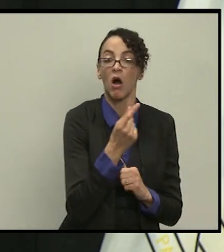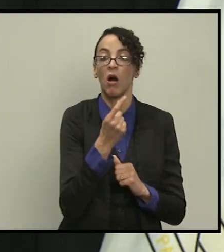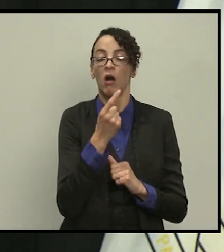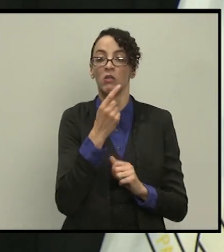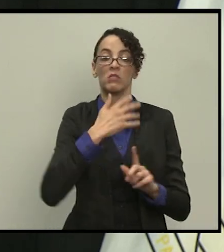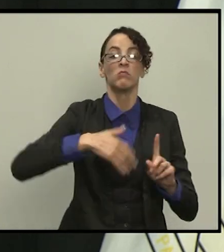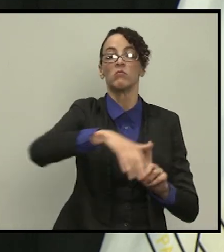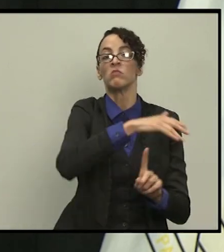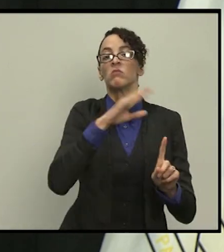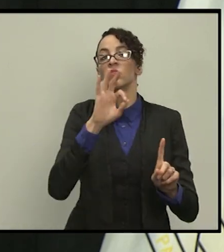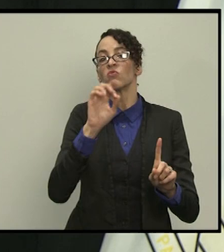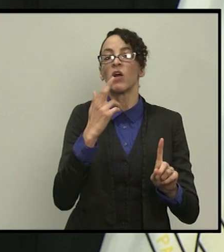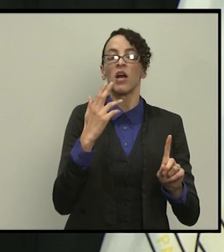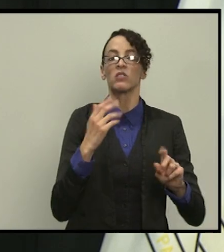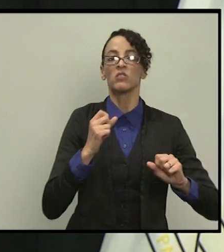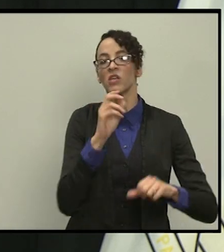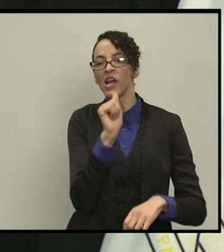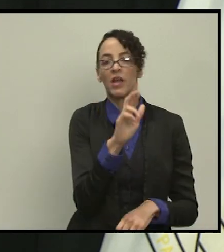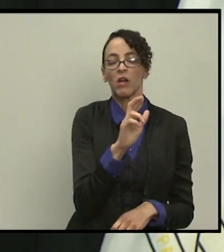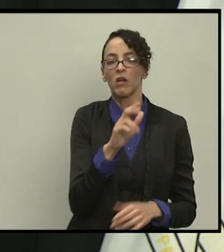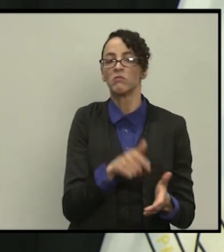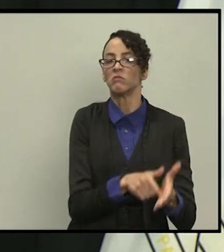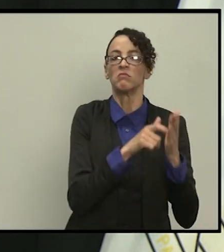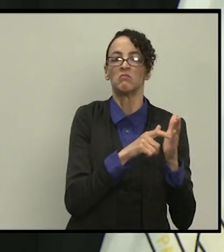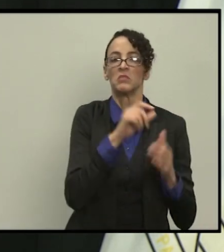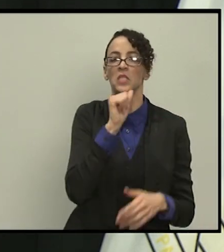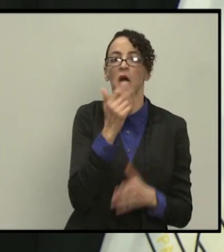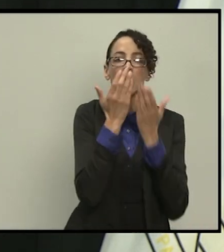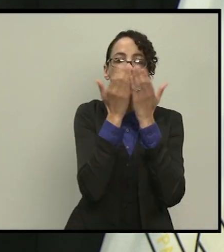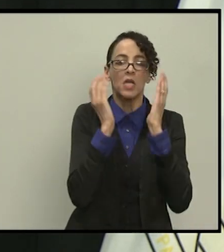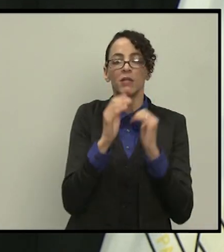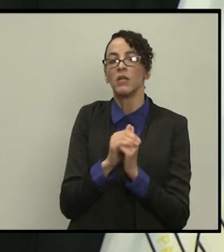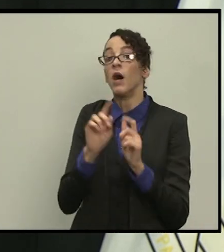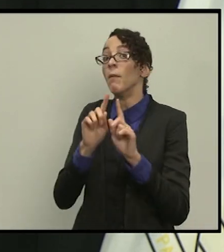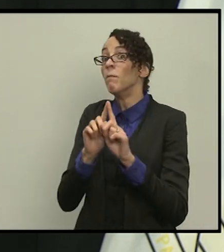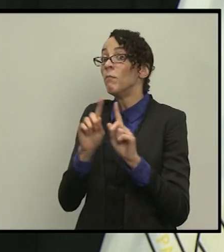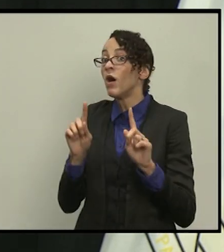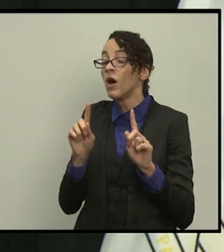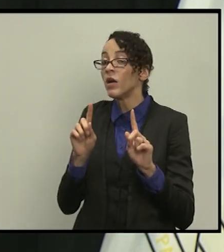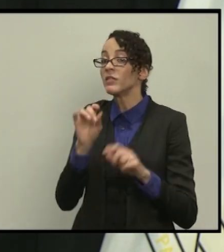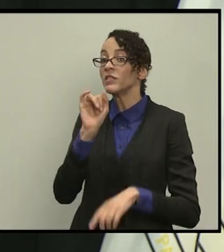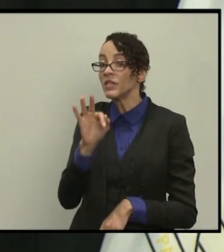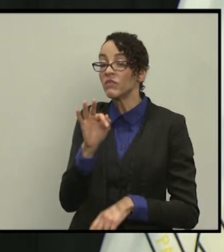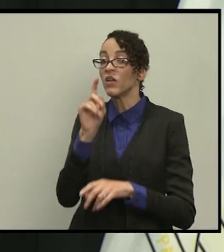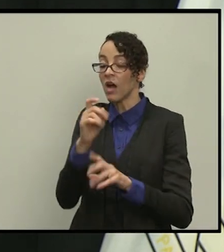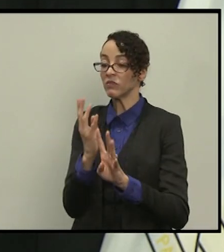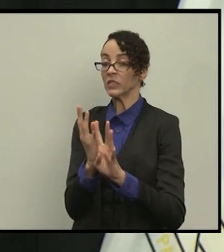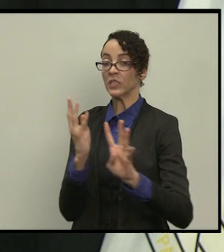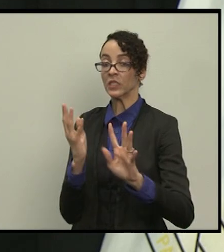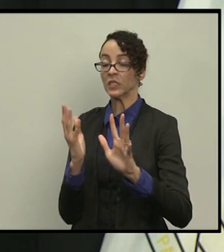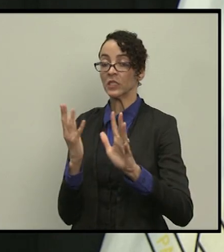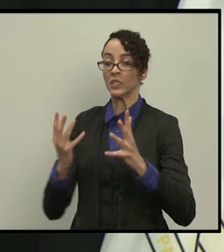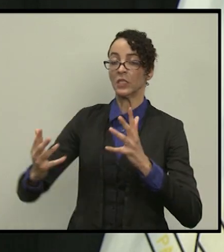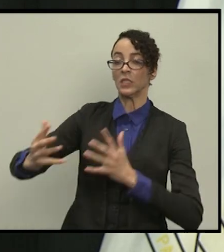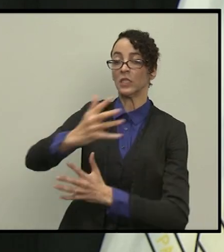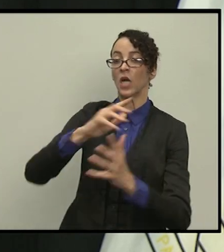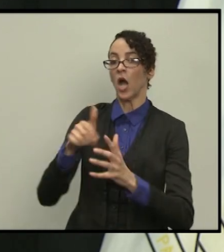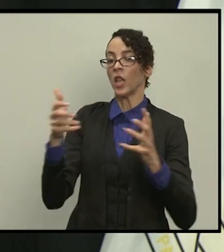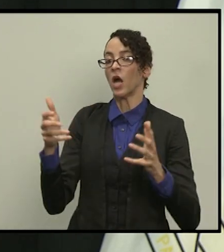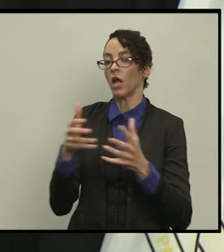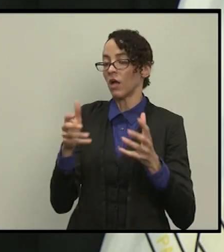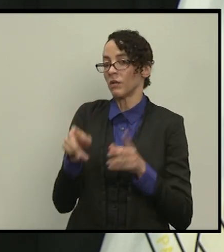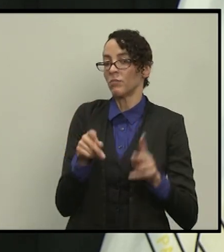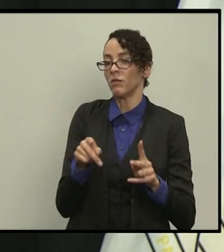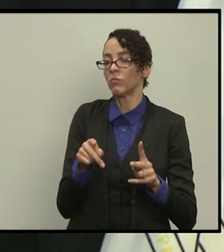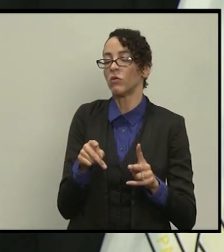you're around other people, number one, it does not take the place of social distancing, but number two, you're required to wear a face